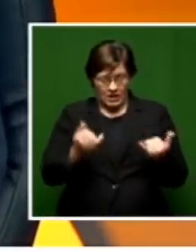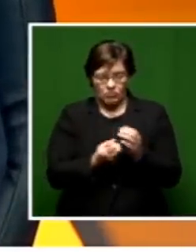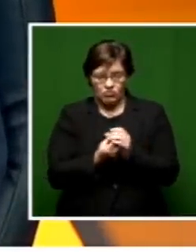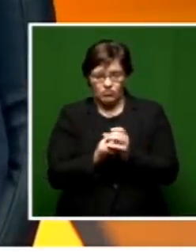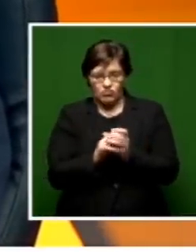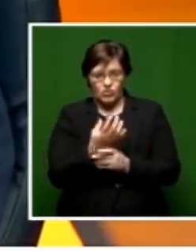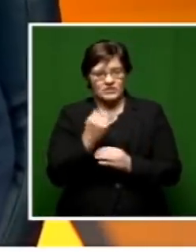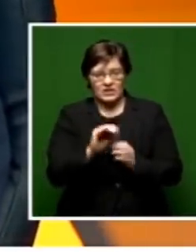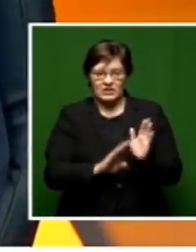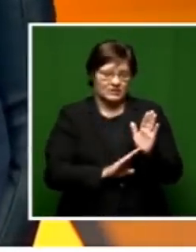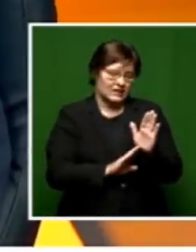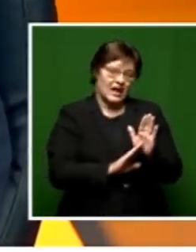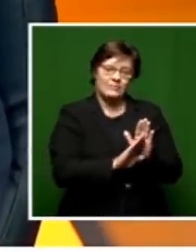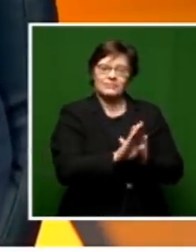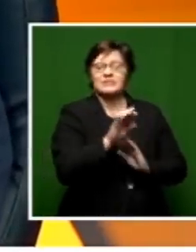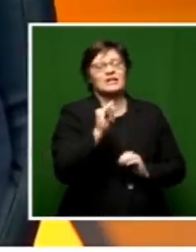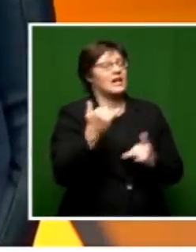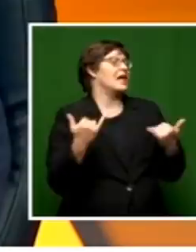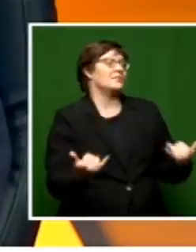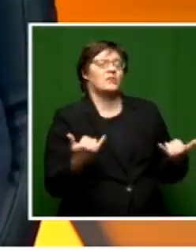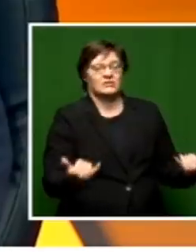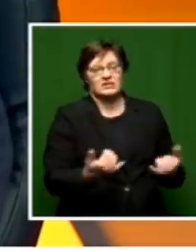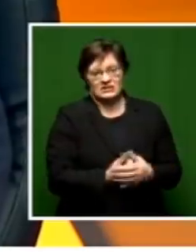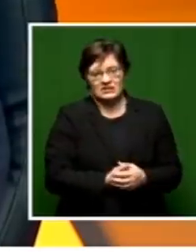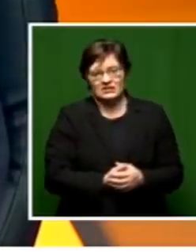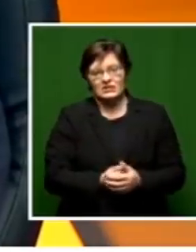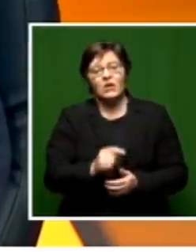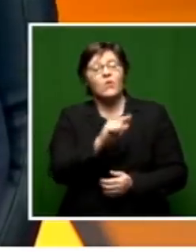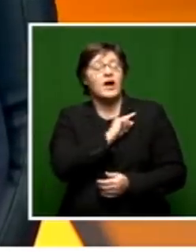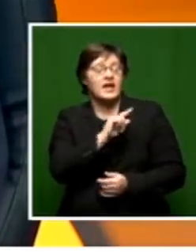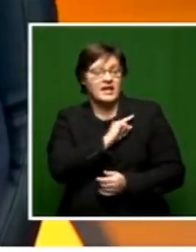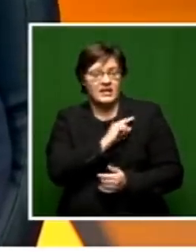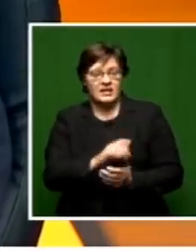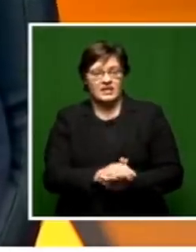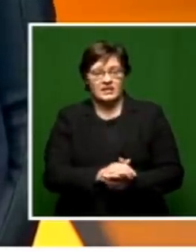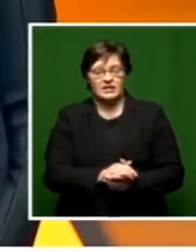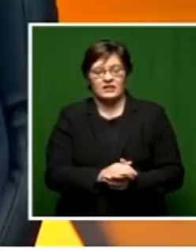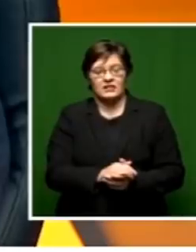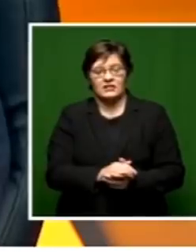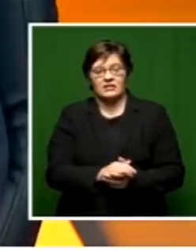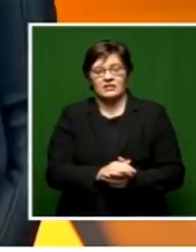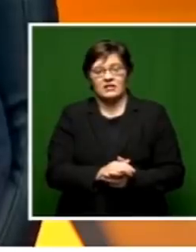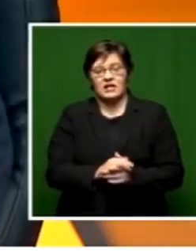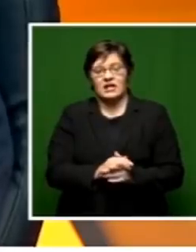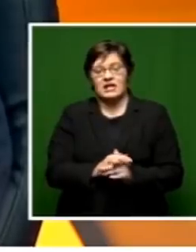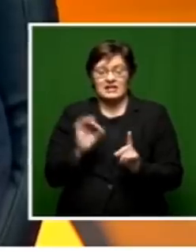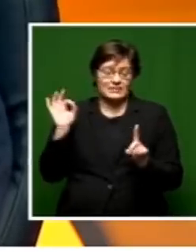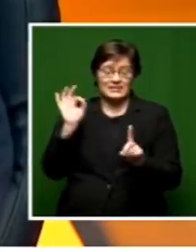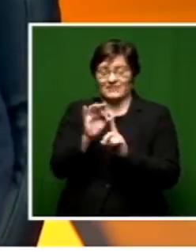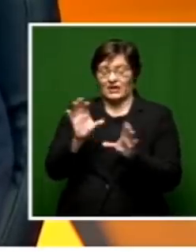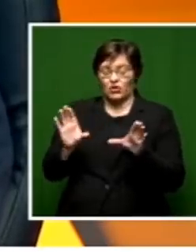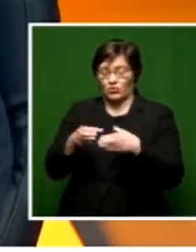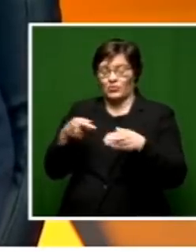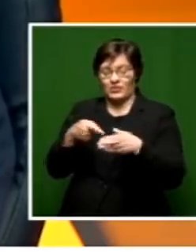moment, because they appeal to a particular constituency. They exploit unhappiness,